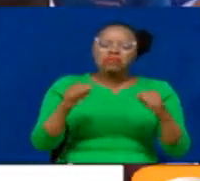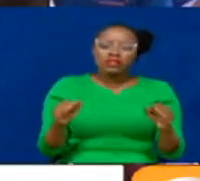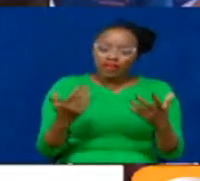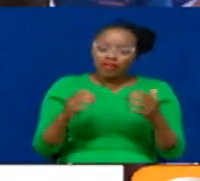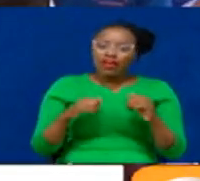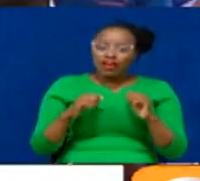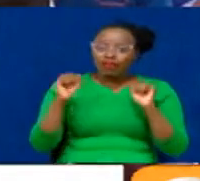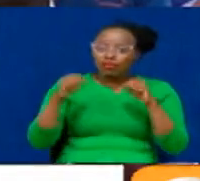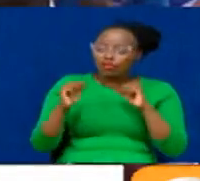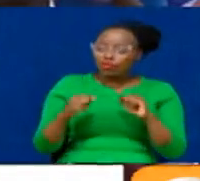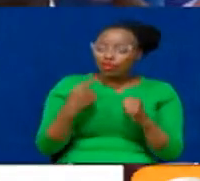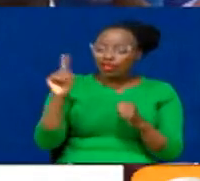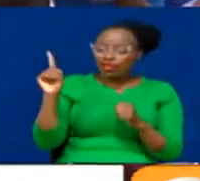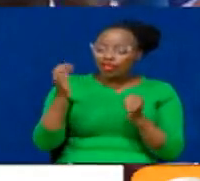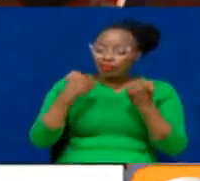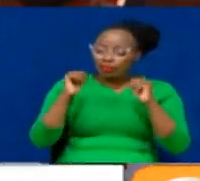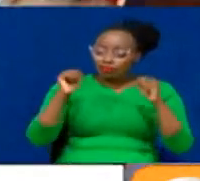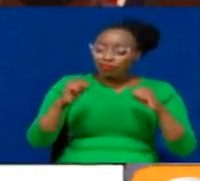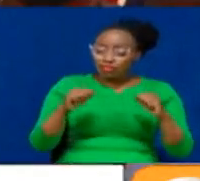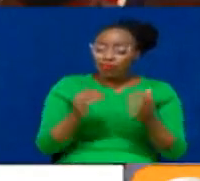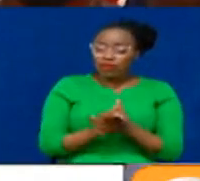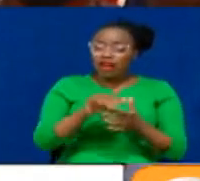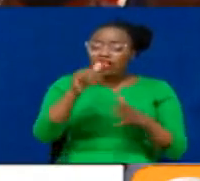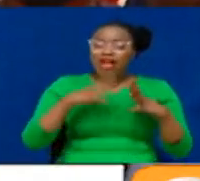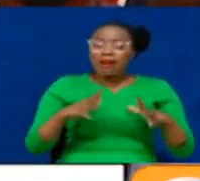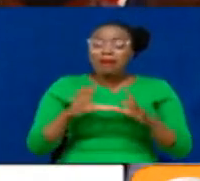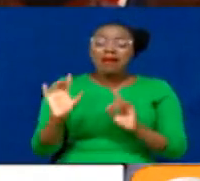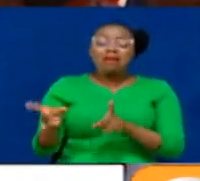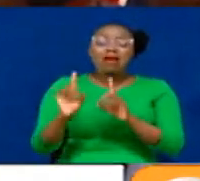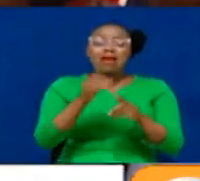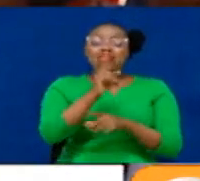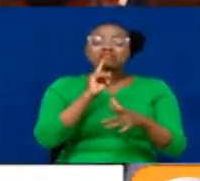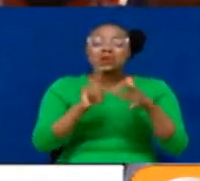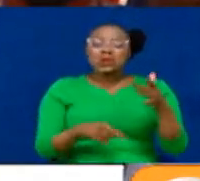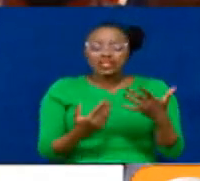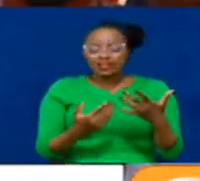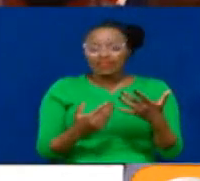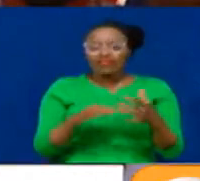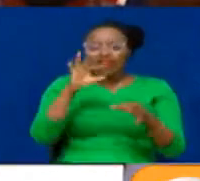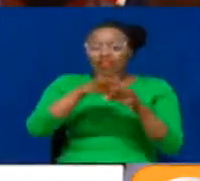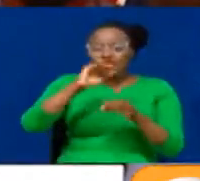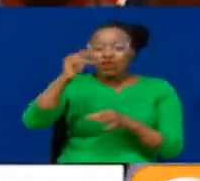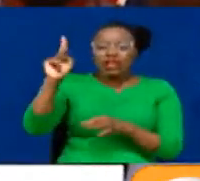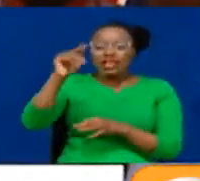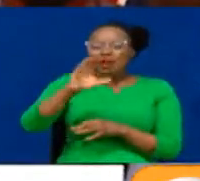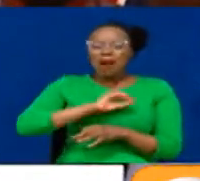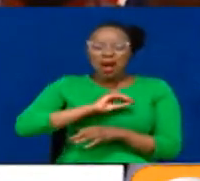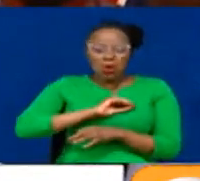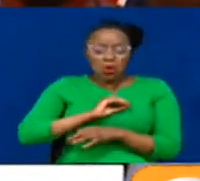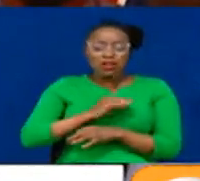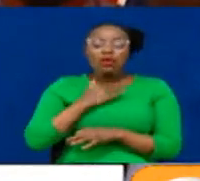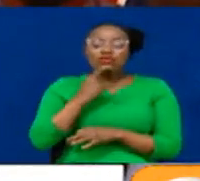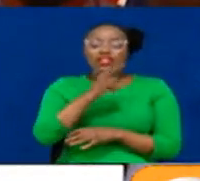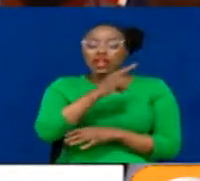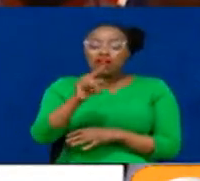haiwezekani. Iliwezekana ama haikuwezekana? Na kuna watu ambao wanazukazuka huku wakisema ati kura za Mount Kenya region zao.